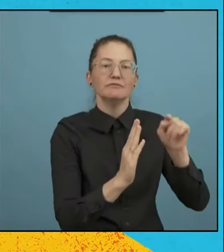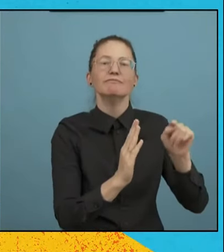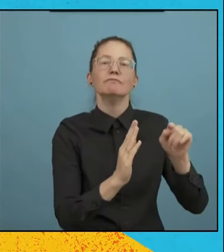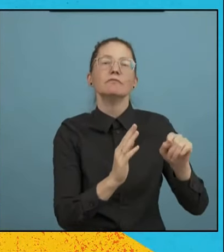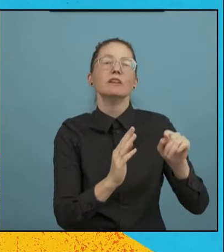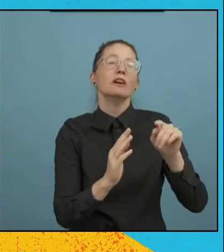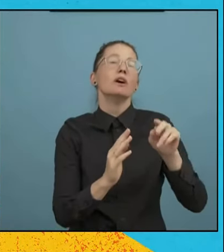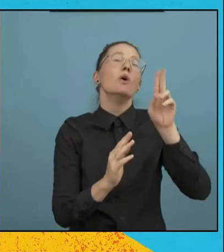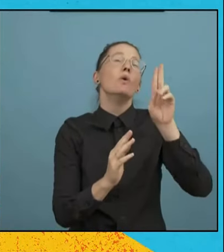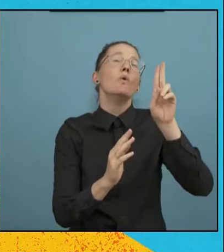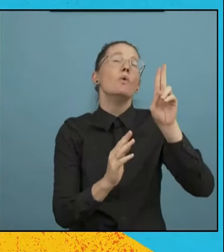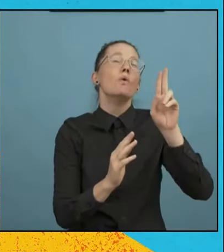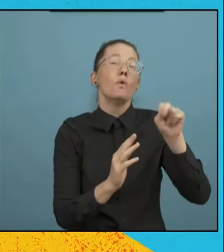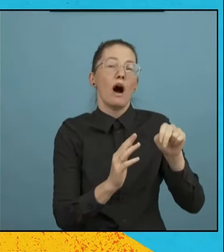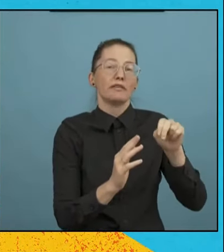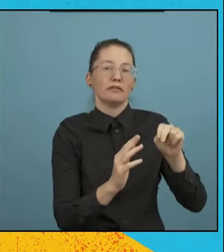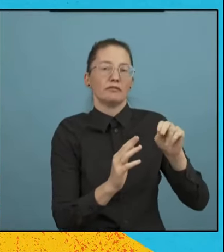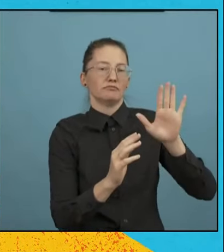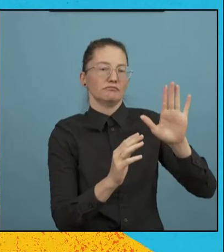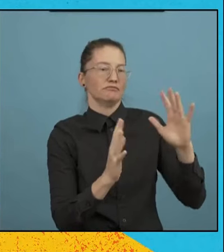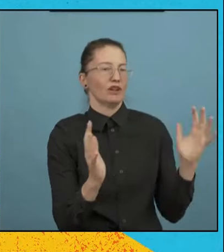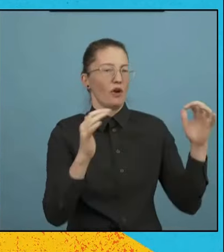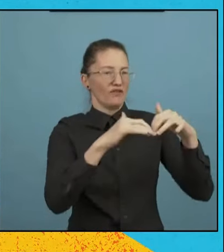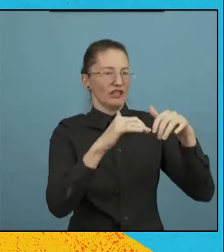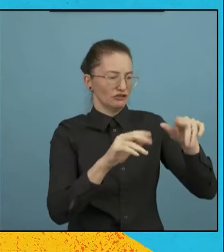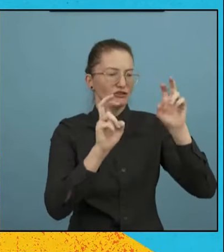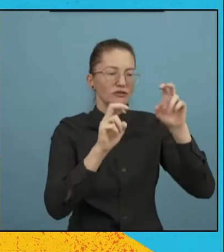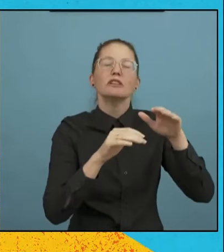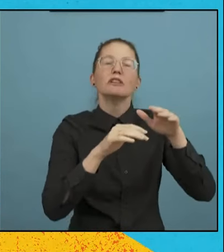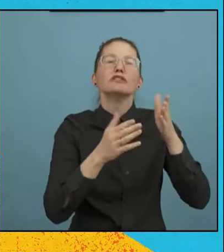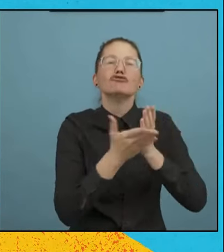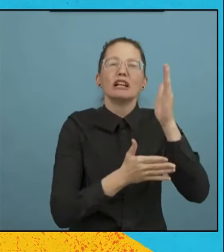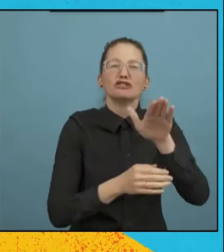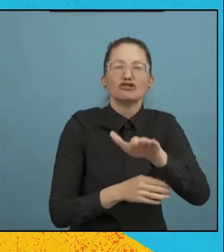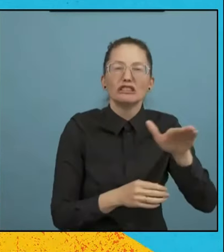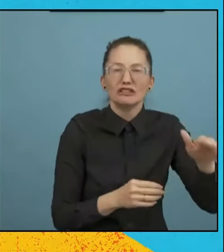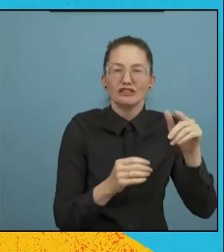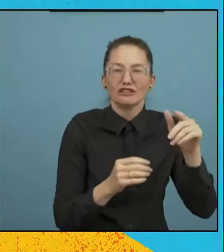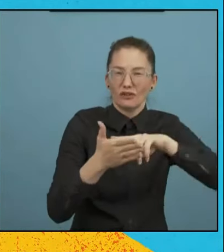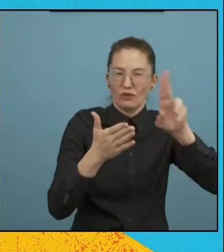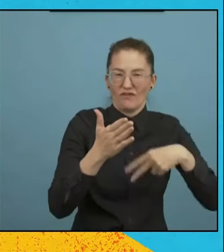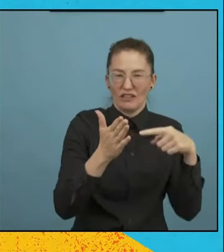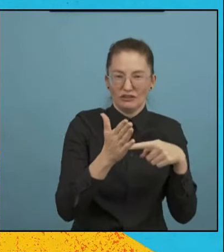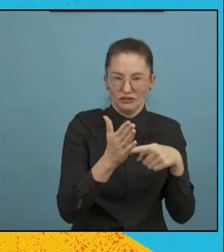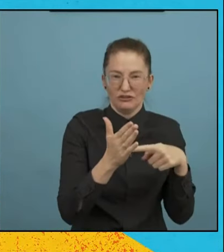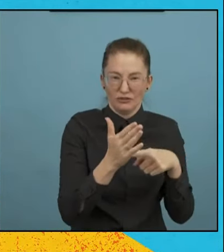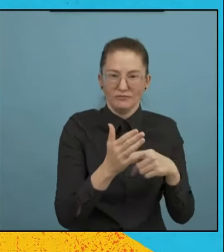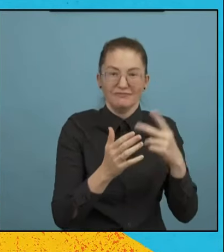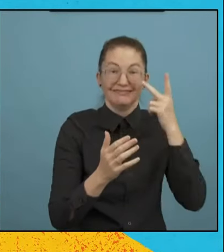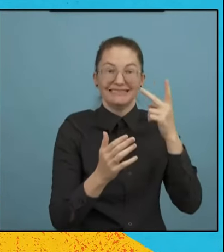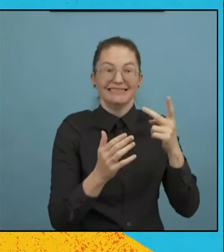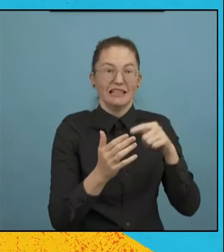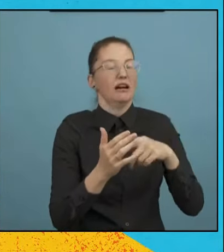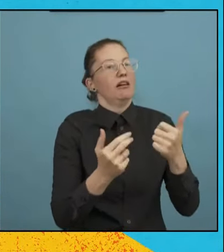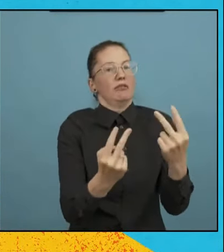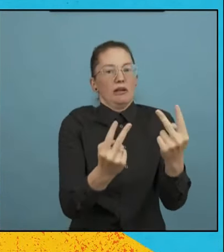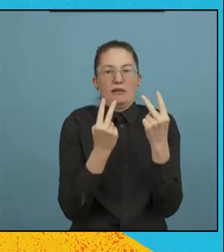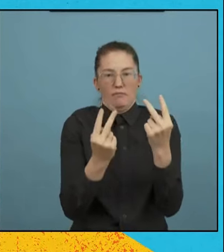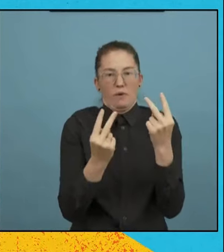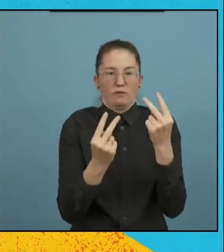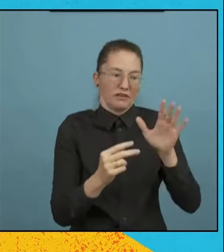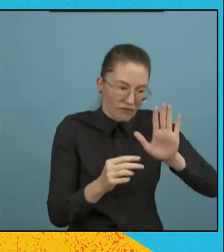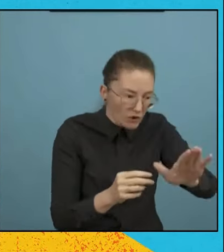Moreover, Agenda 2030 recognized the children as agents of a change, and it also recognized their activism